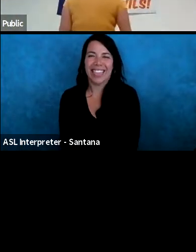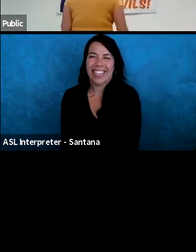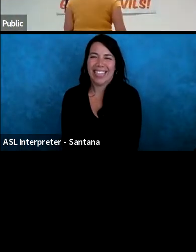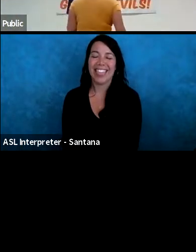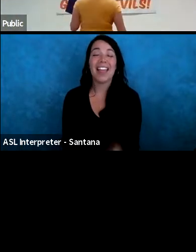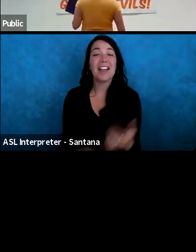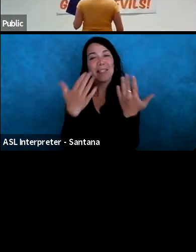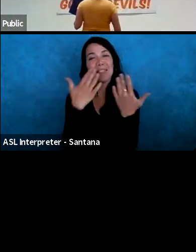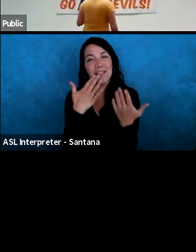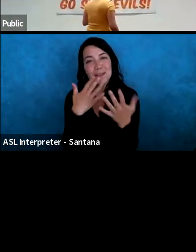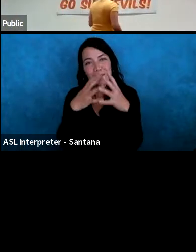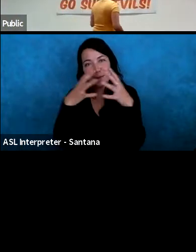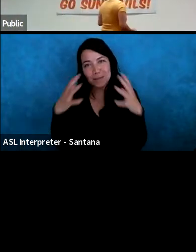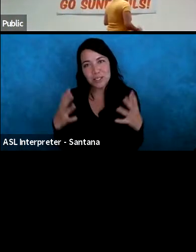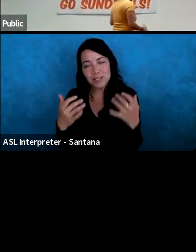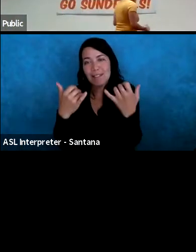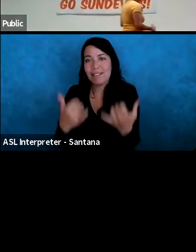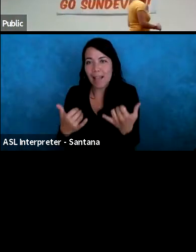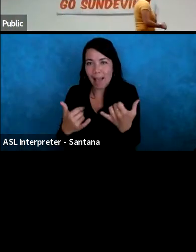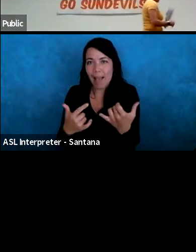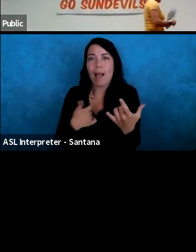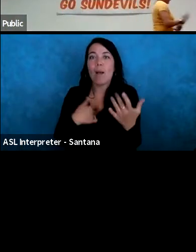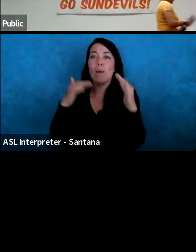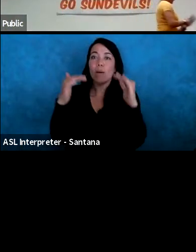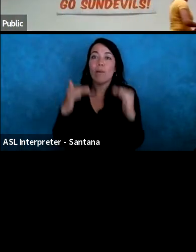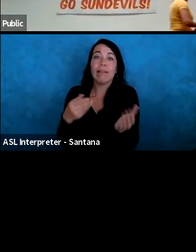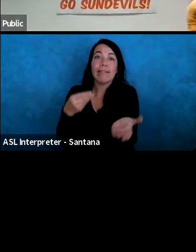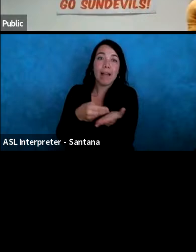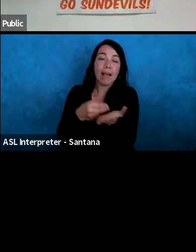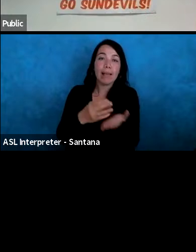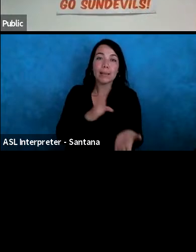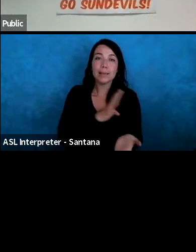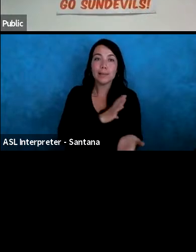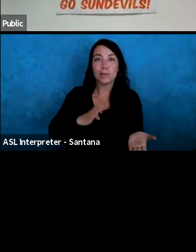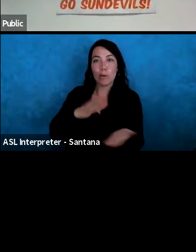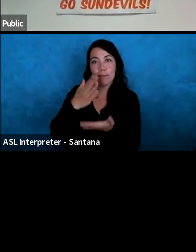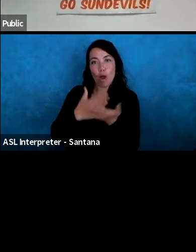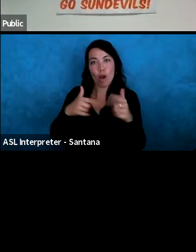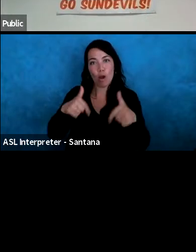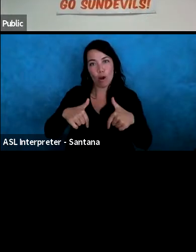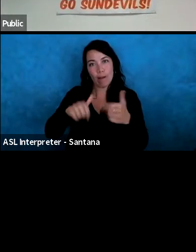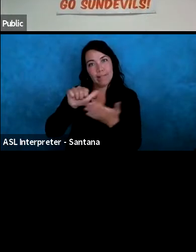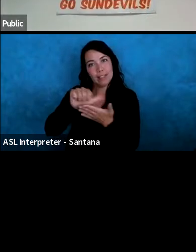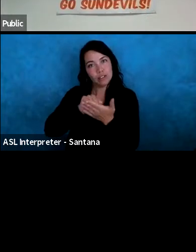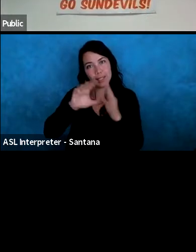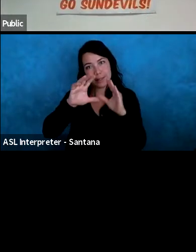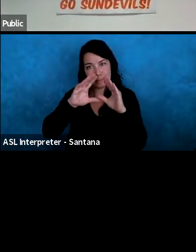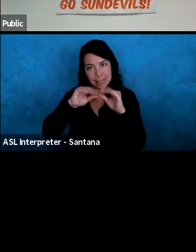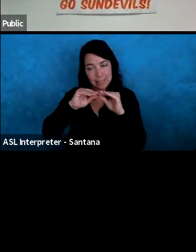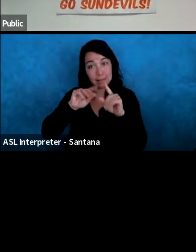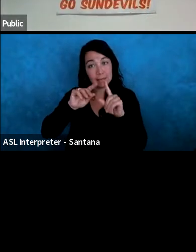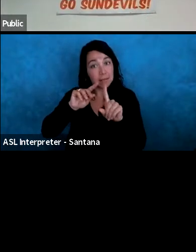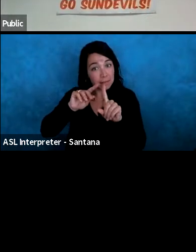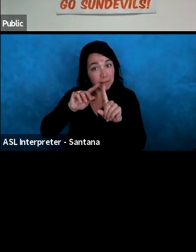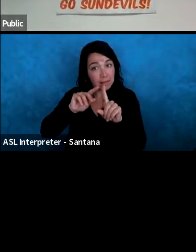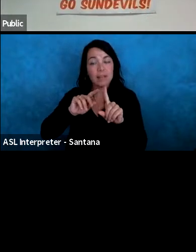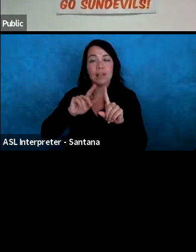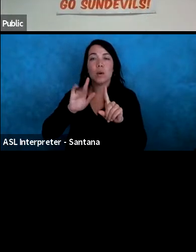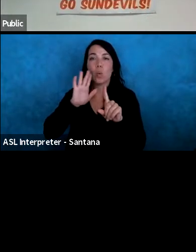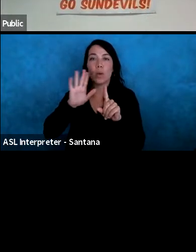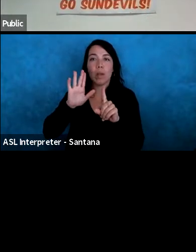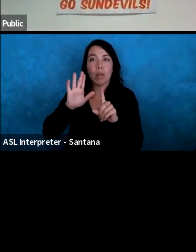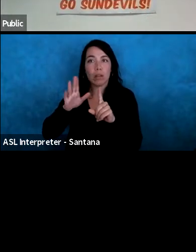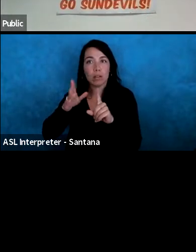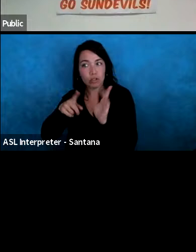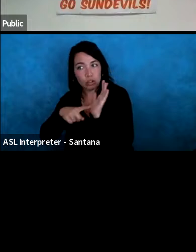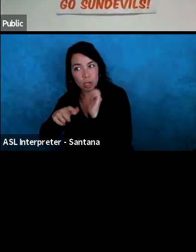now reached the finance board portion of the agenda. However, with permission of the council,